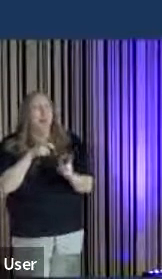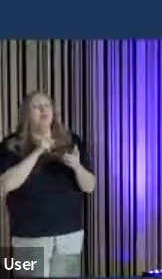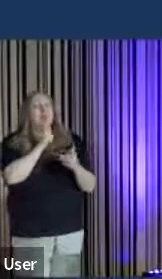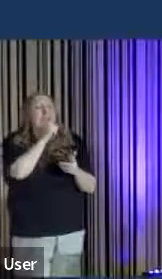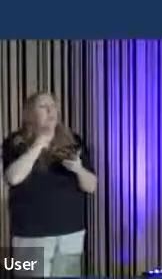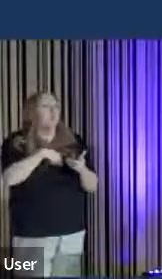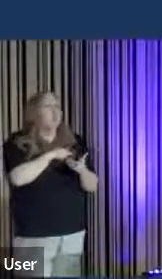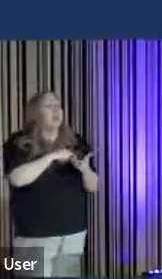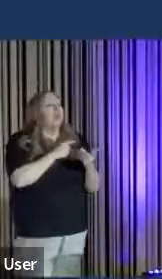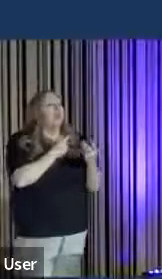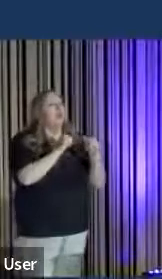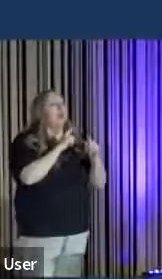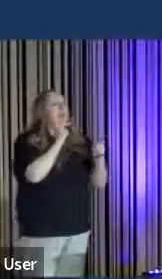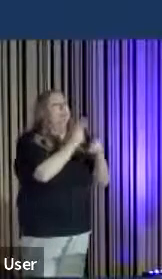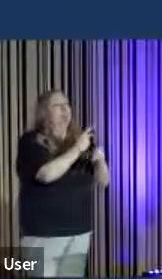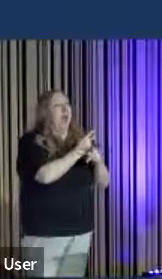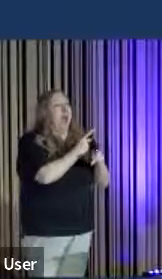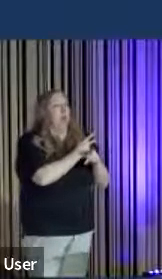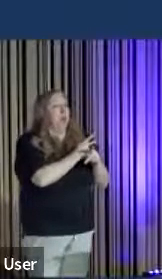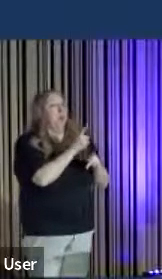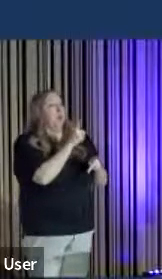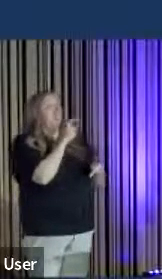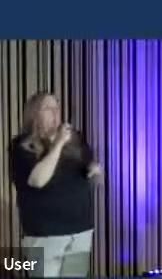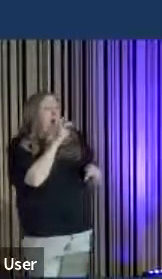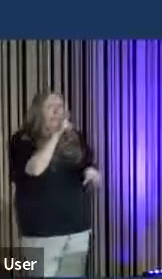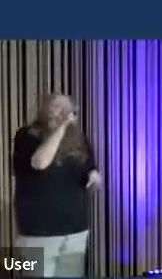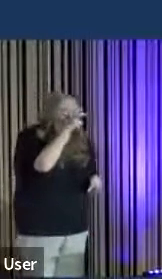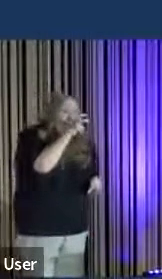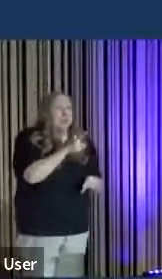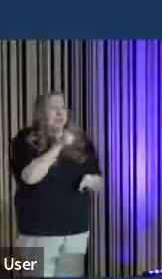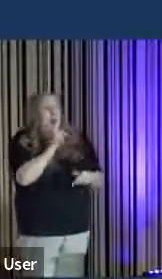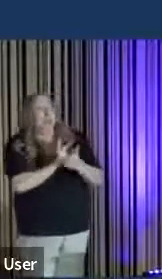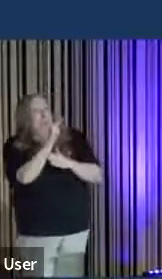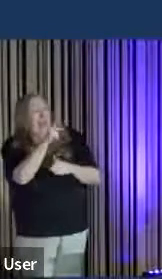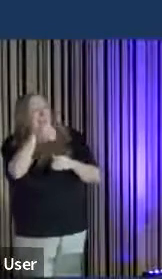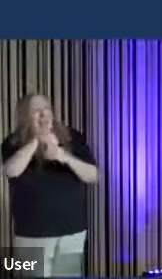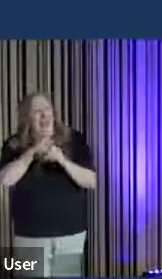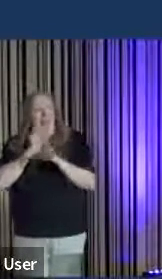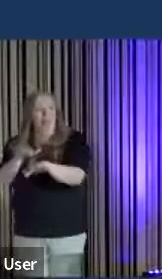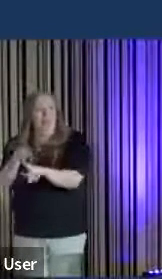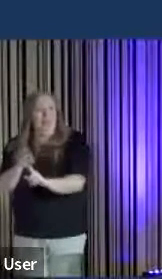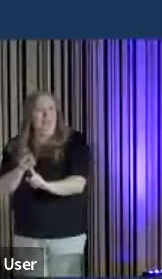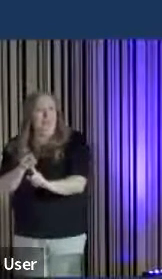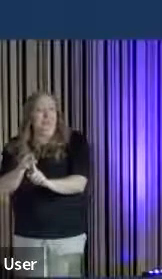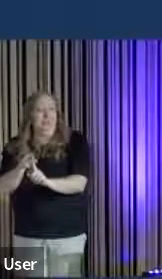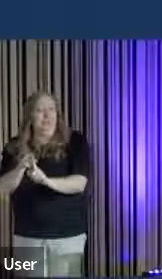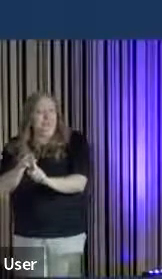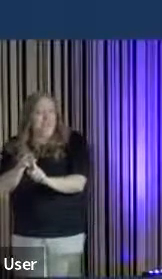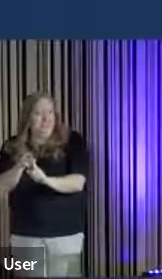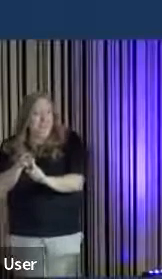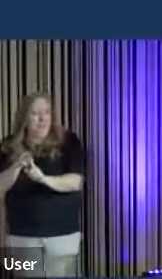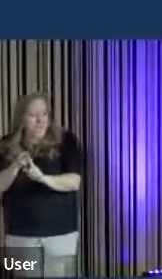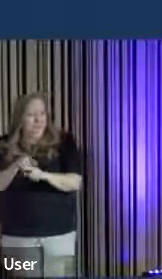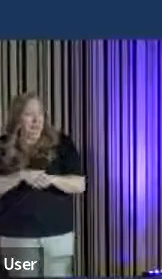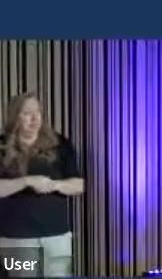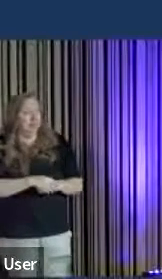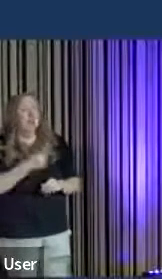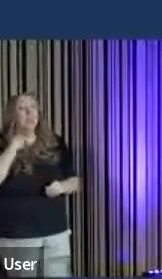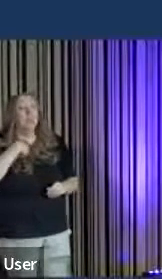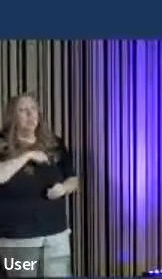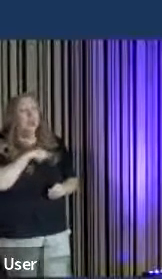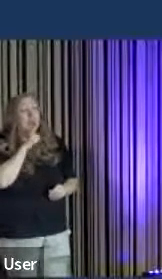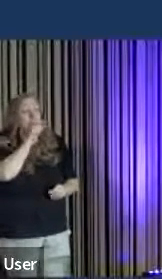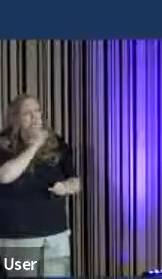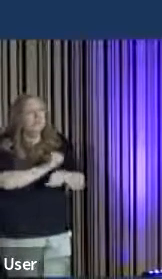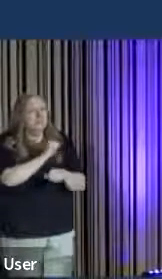the insects of the marine world? And the answers in both cases were a surprise even to us, actually. In terms